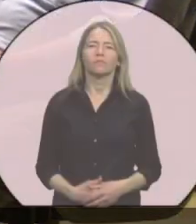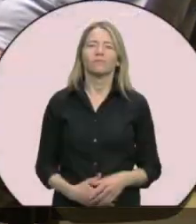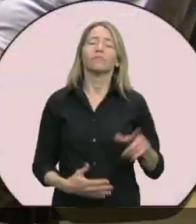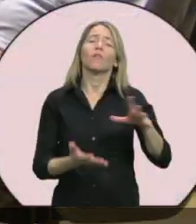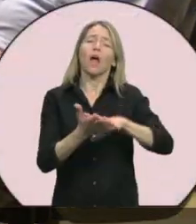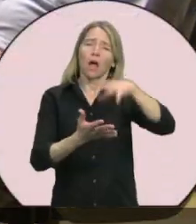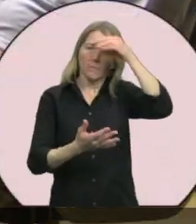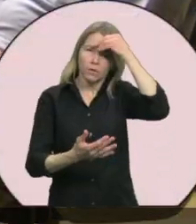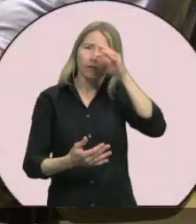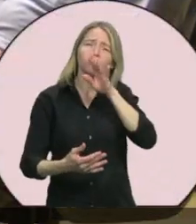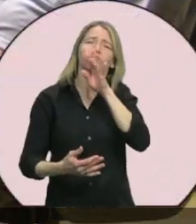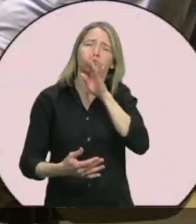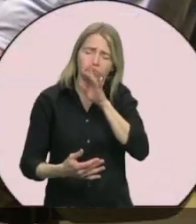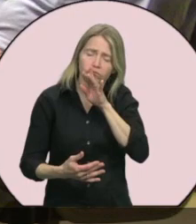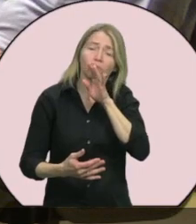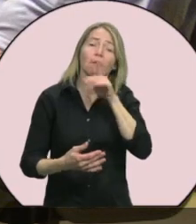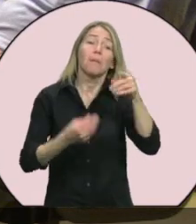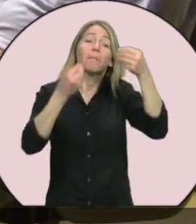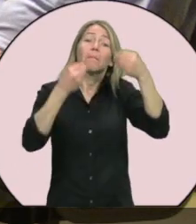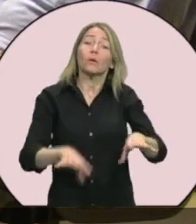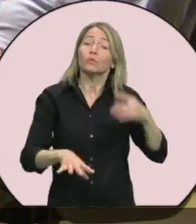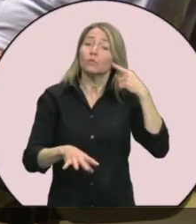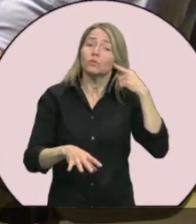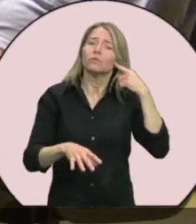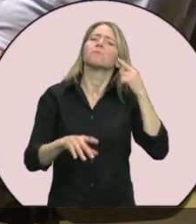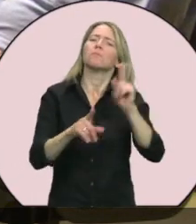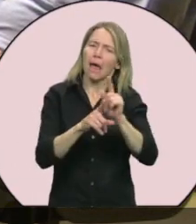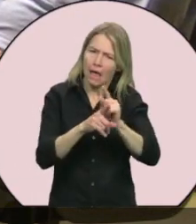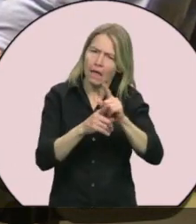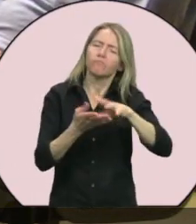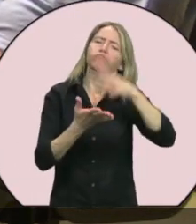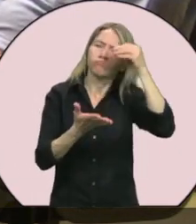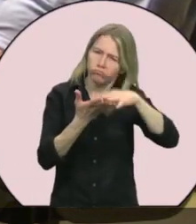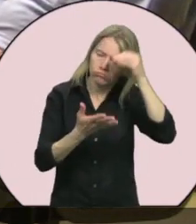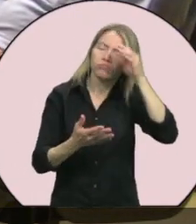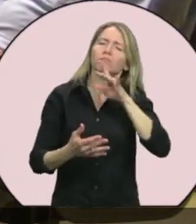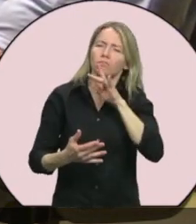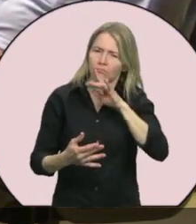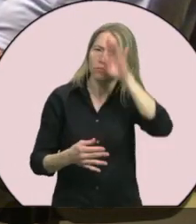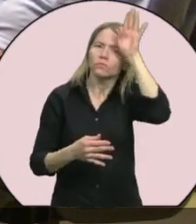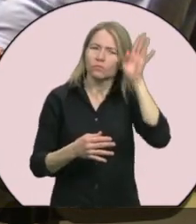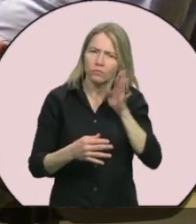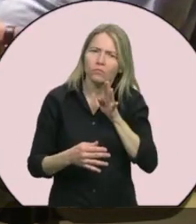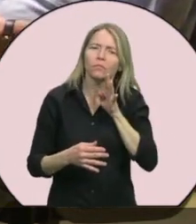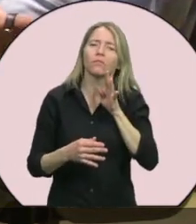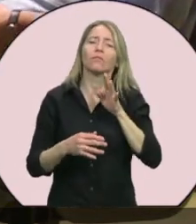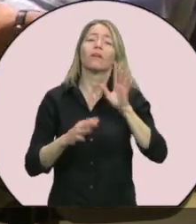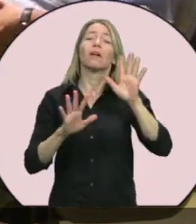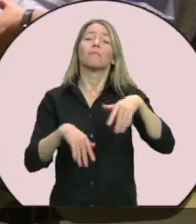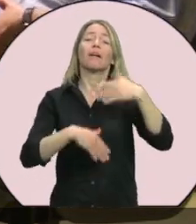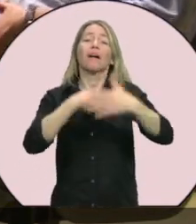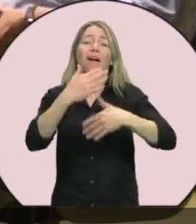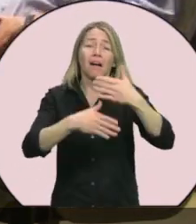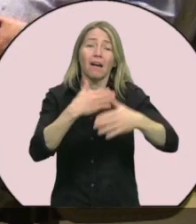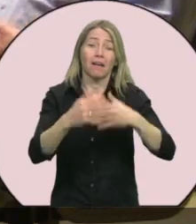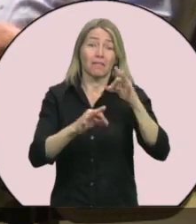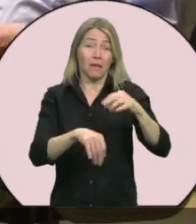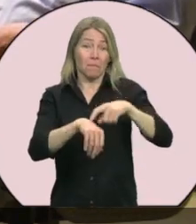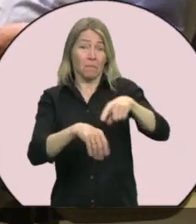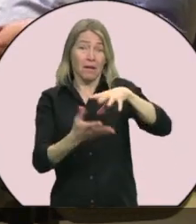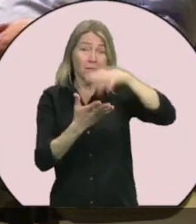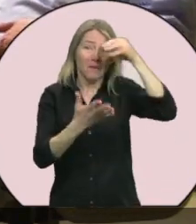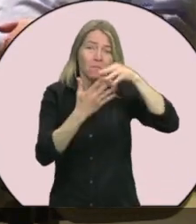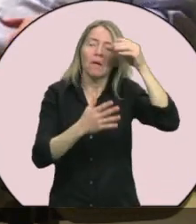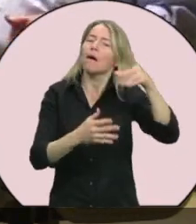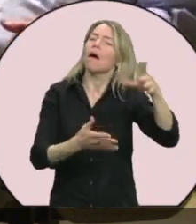She learned the ability to speak in Inuktitut. That's when she lost her hearing, when she was living at the same time. But she